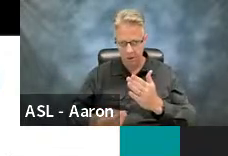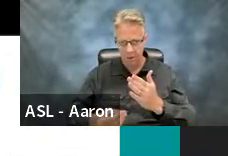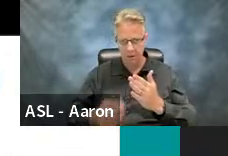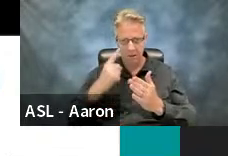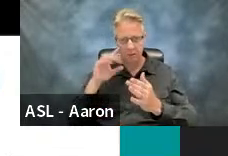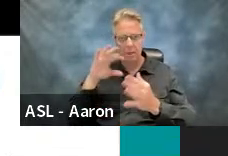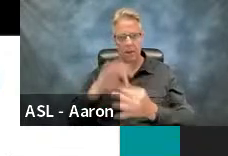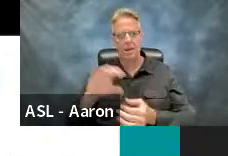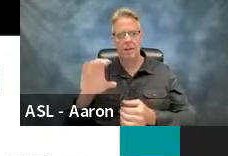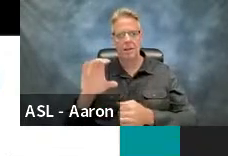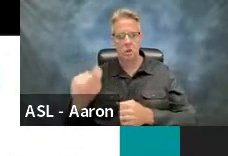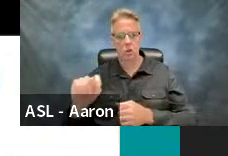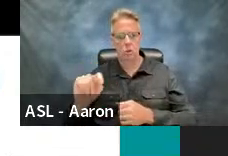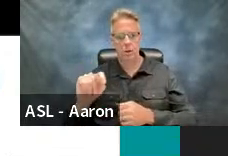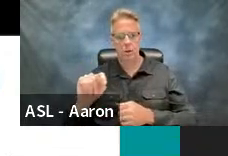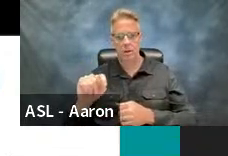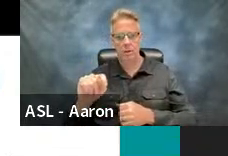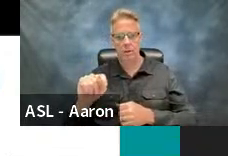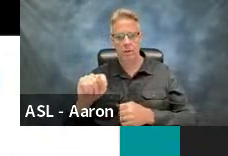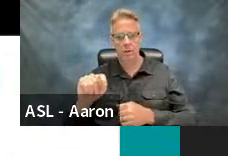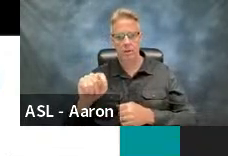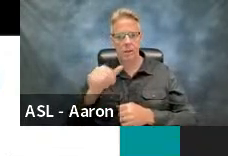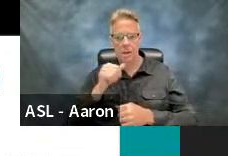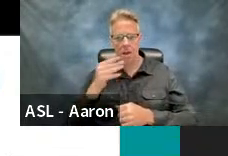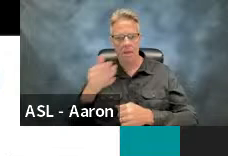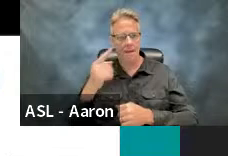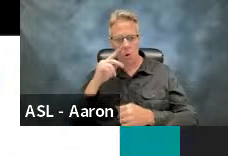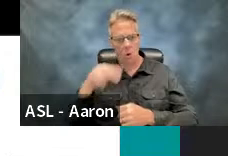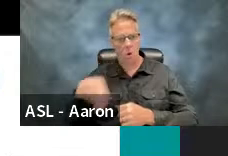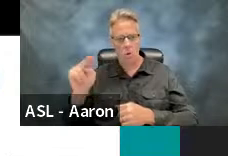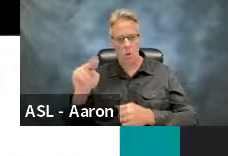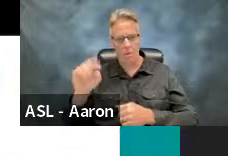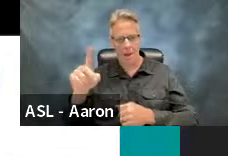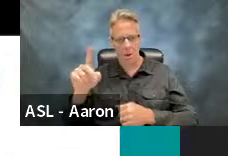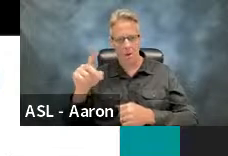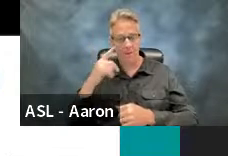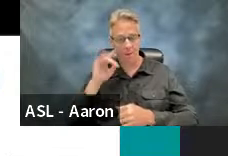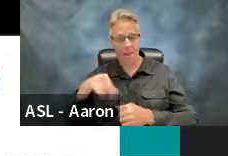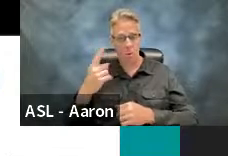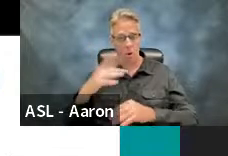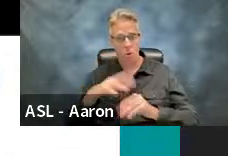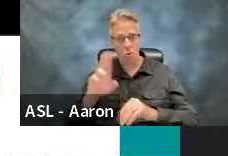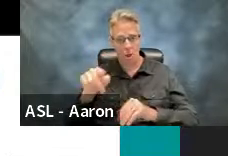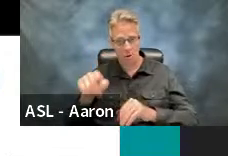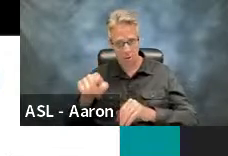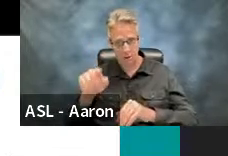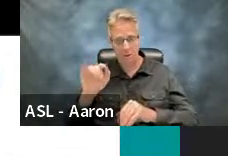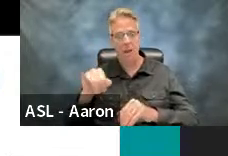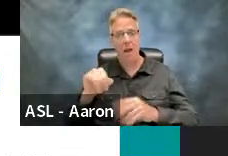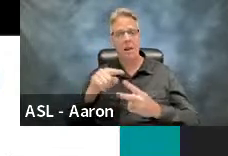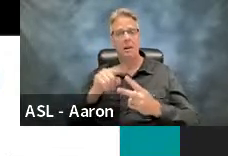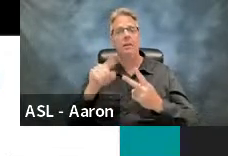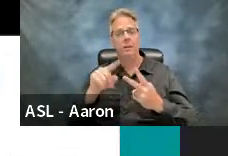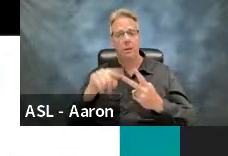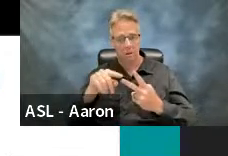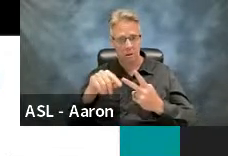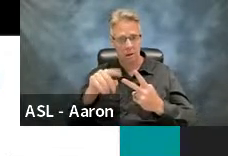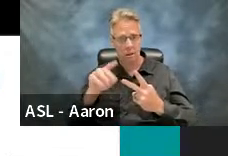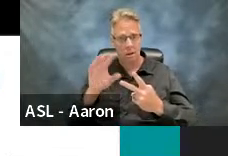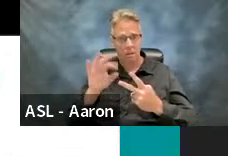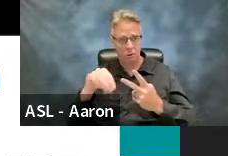C Street is not there for northbound. In this configuration, in this option,